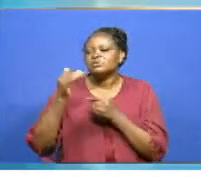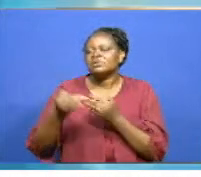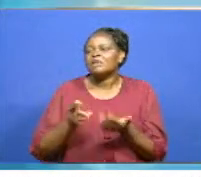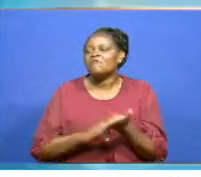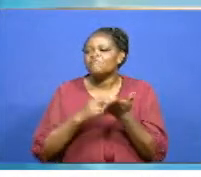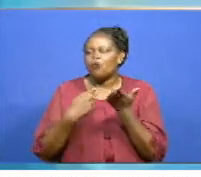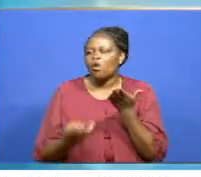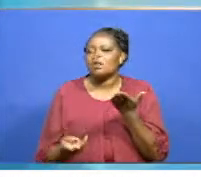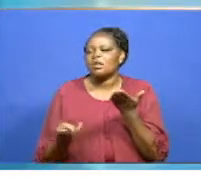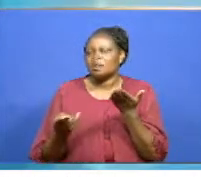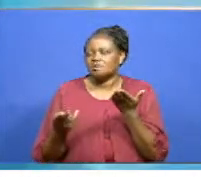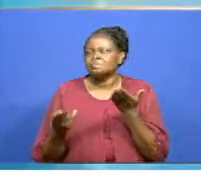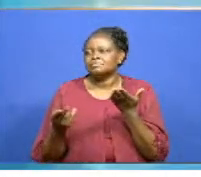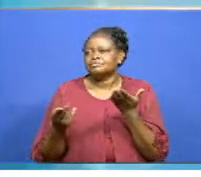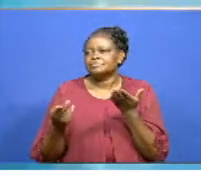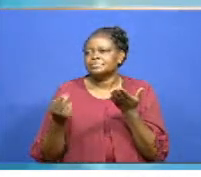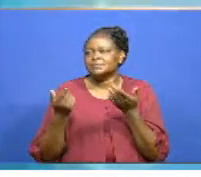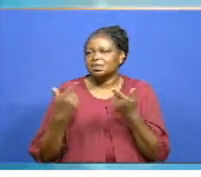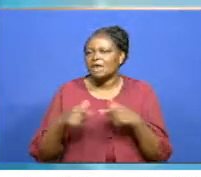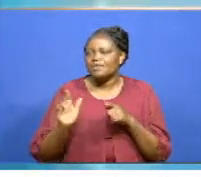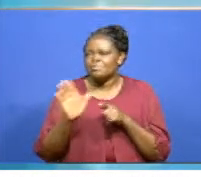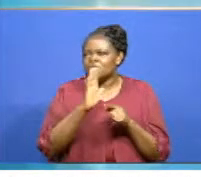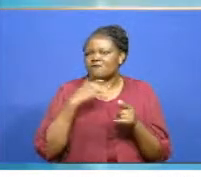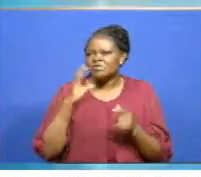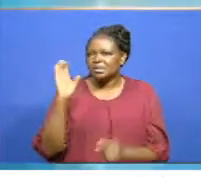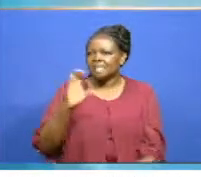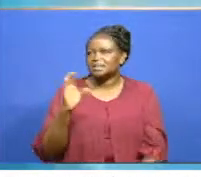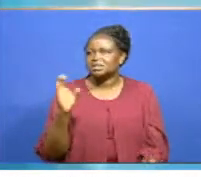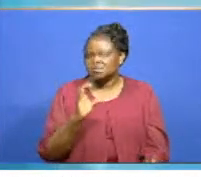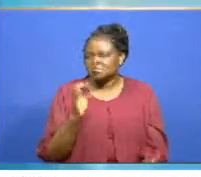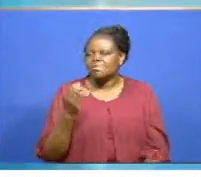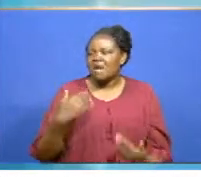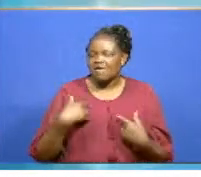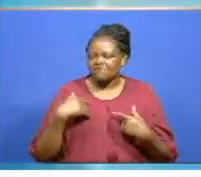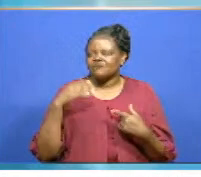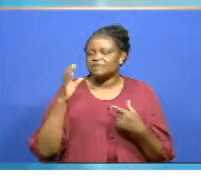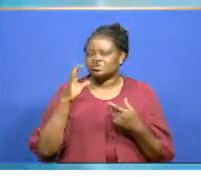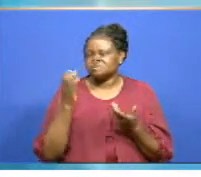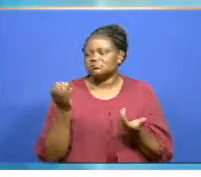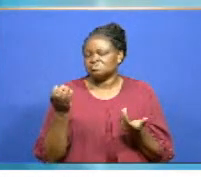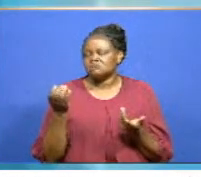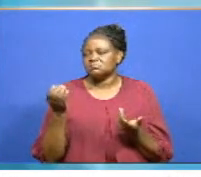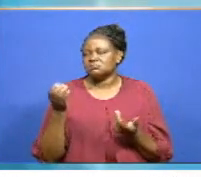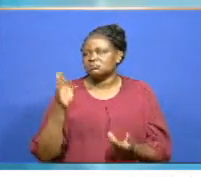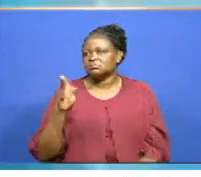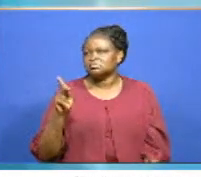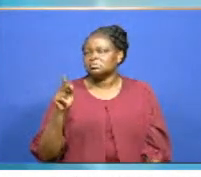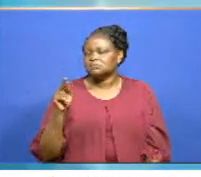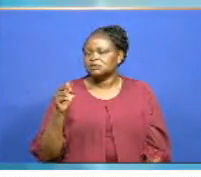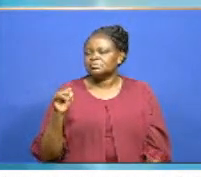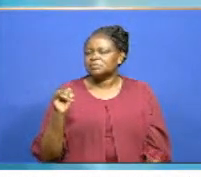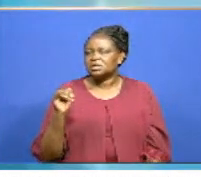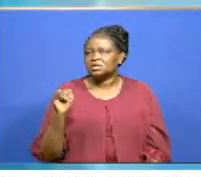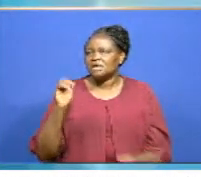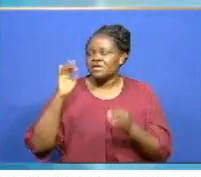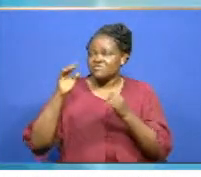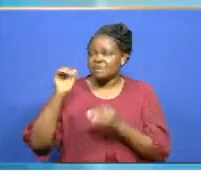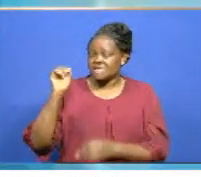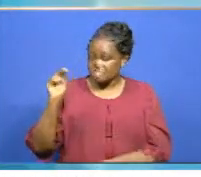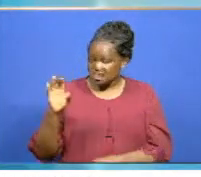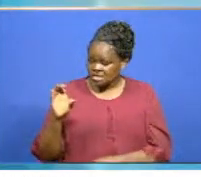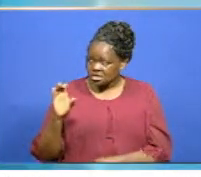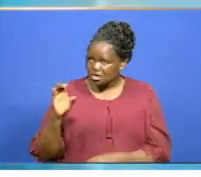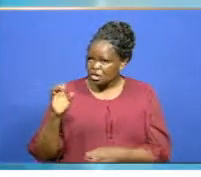by allowing him to have a candidate in Kabuchai. And I'm sure I can tell you, if ANC also looked for a